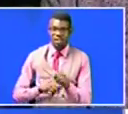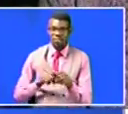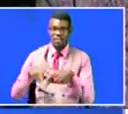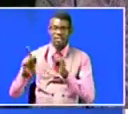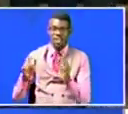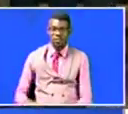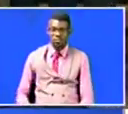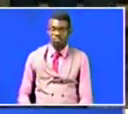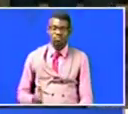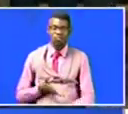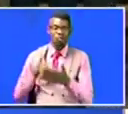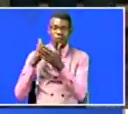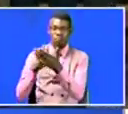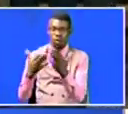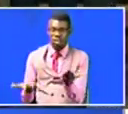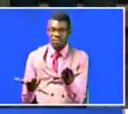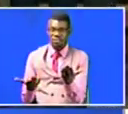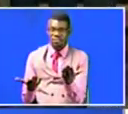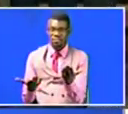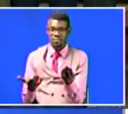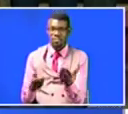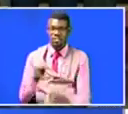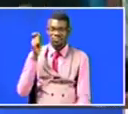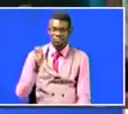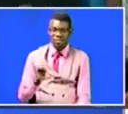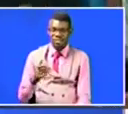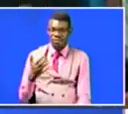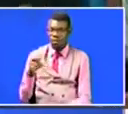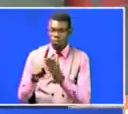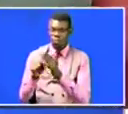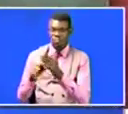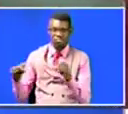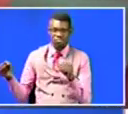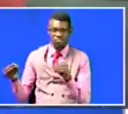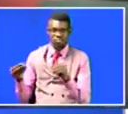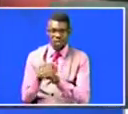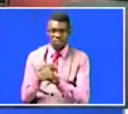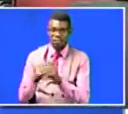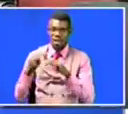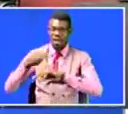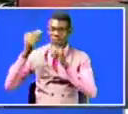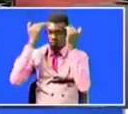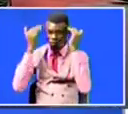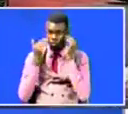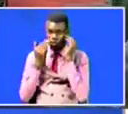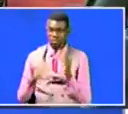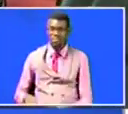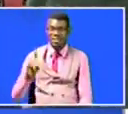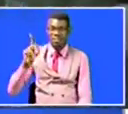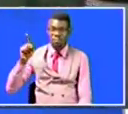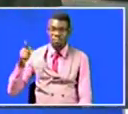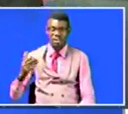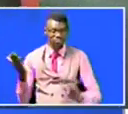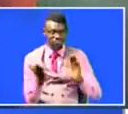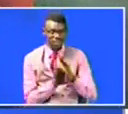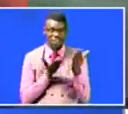stop her prosecution for alleged bribery at the High Court. DPP Nurdin Haji would days later file a petition to the